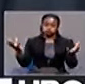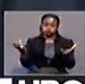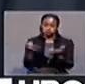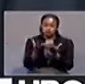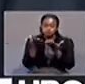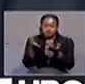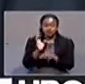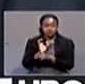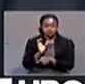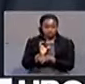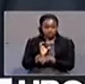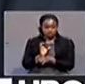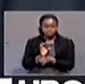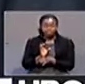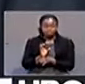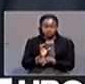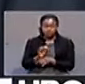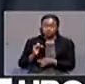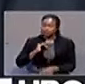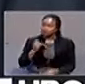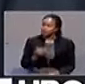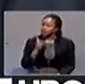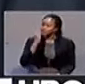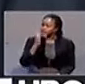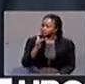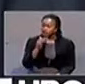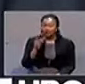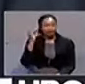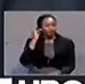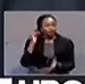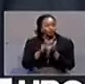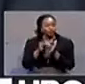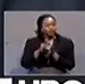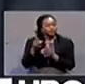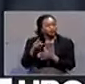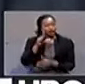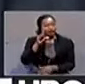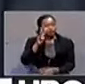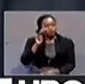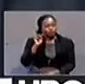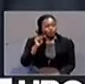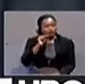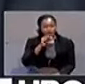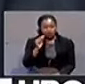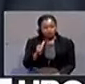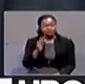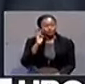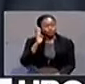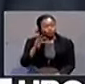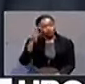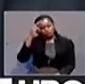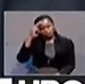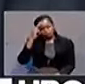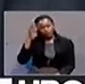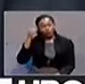diocese. Madam Speaker, Dr. Spirian Kizito Lwanga will be remembered for